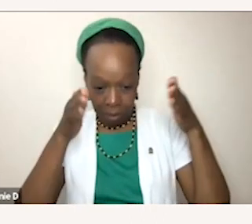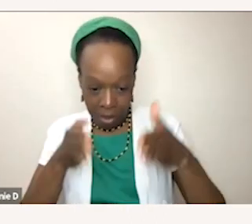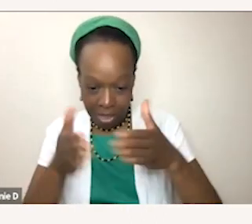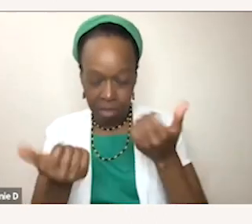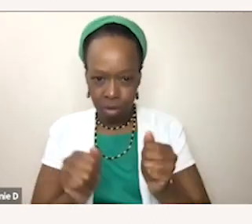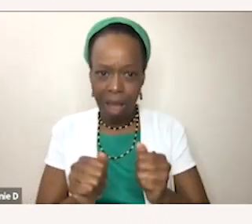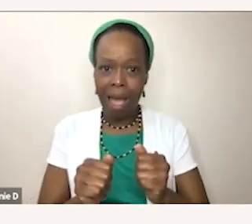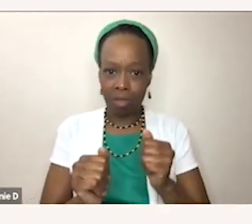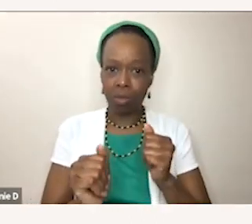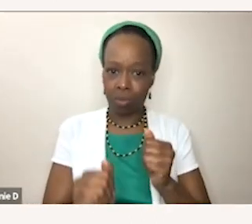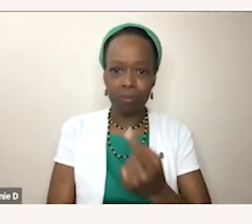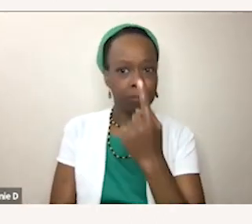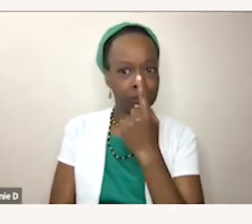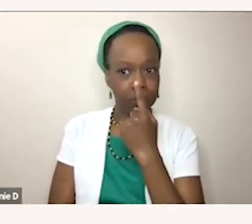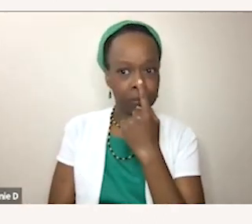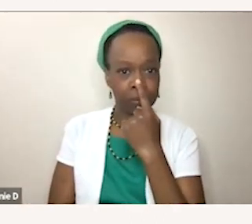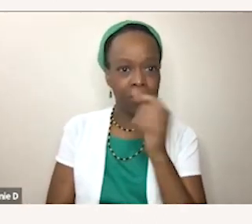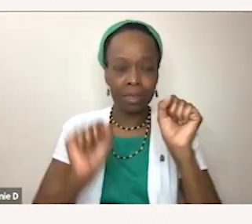as possible.